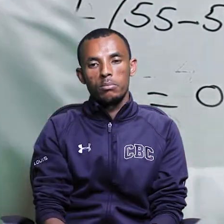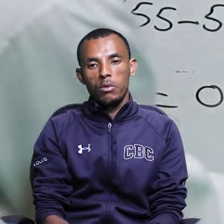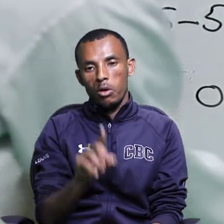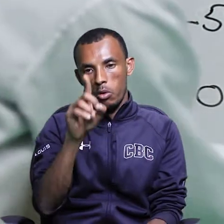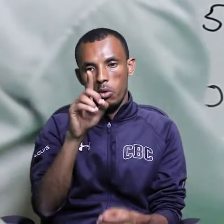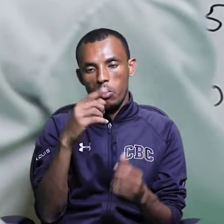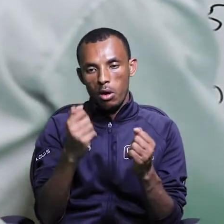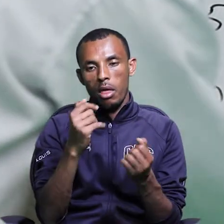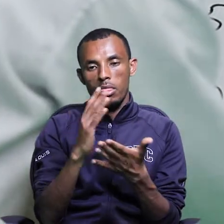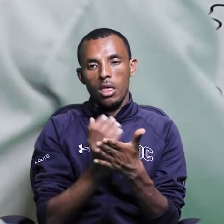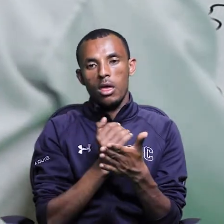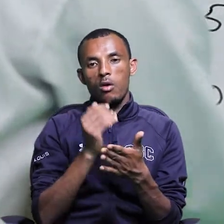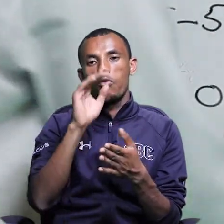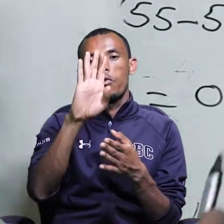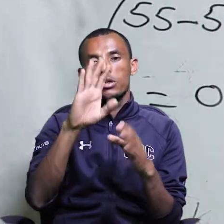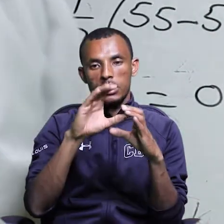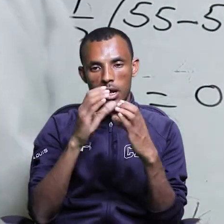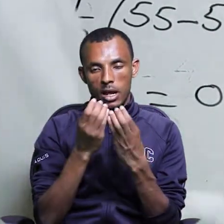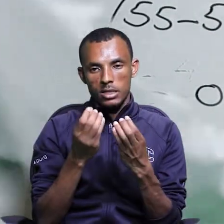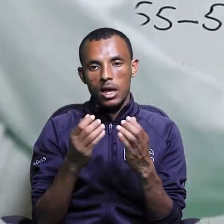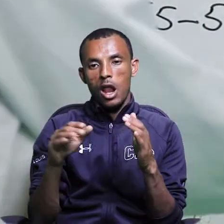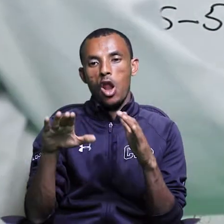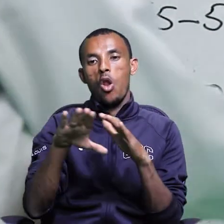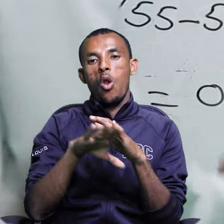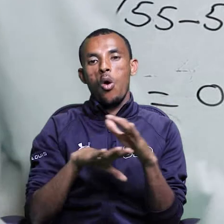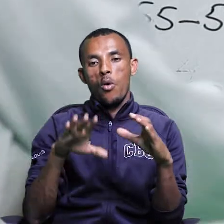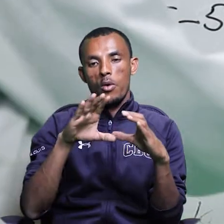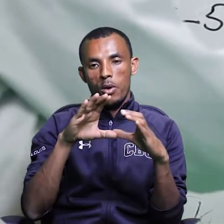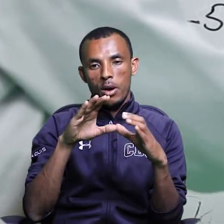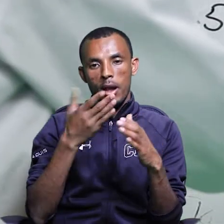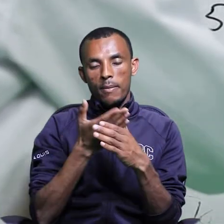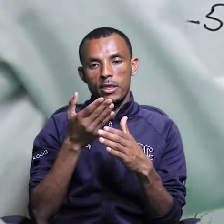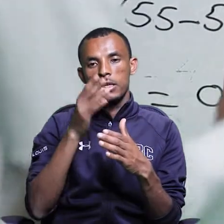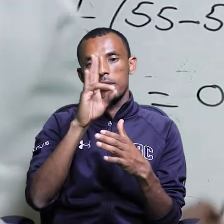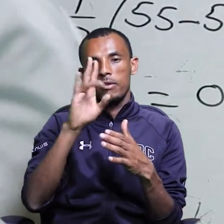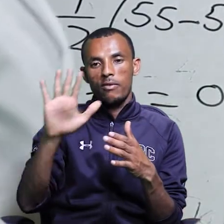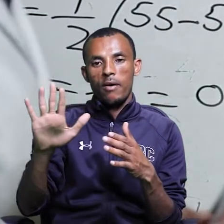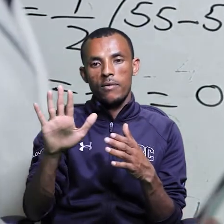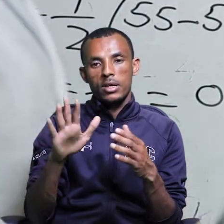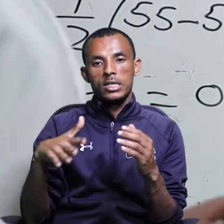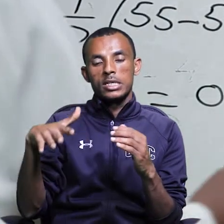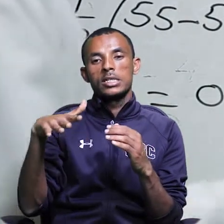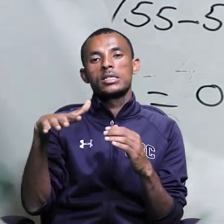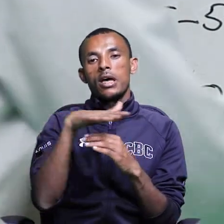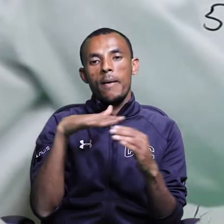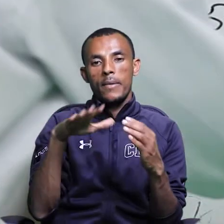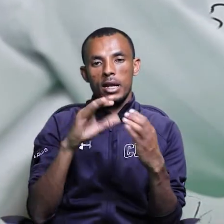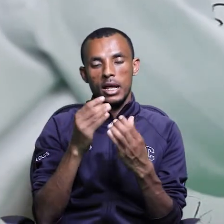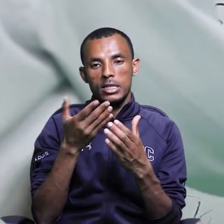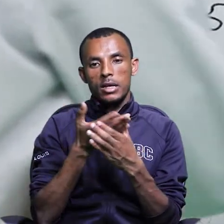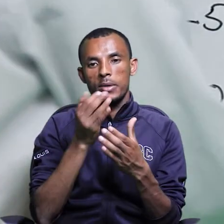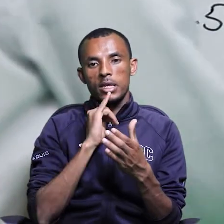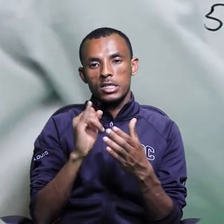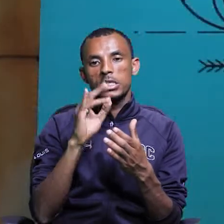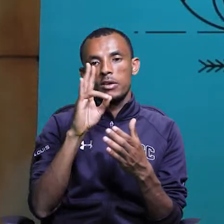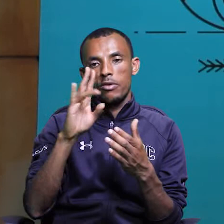You can take for the class has a lower limit 75. The upper class limit of the previous